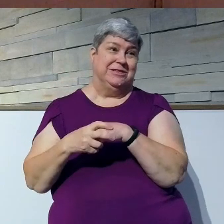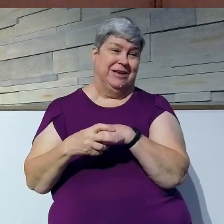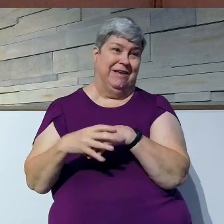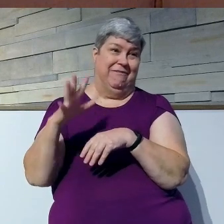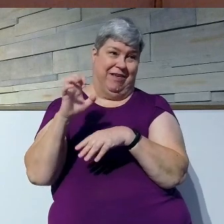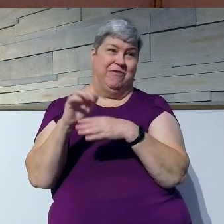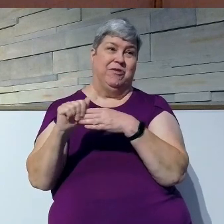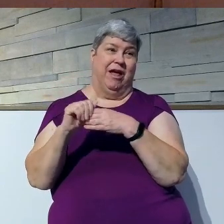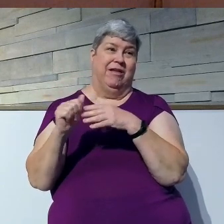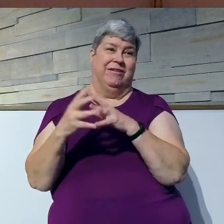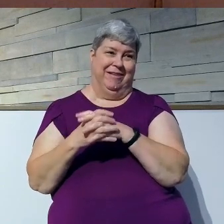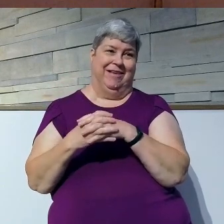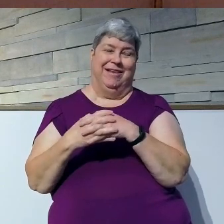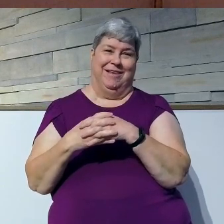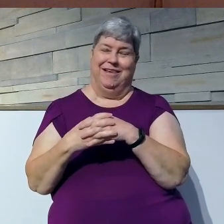All right.